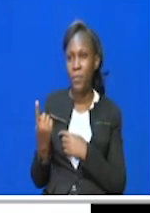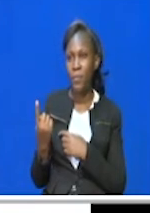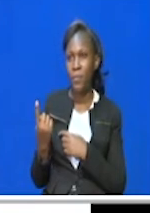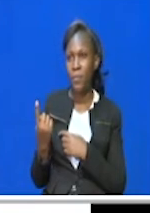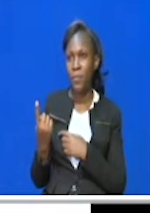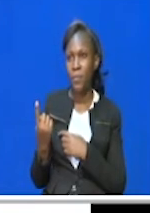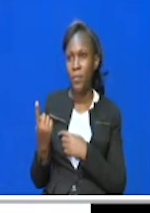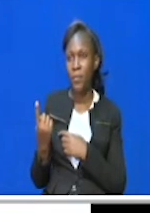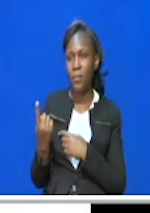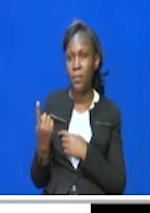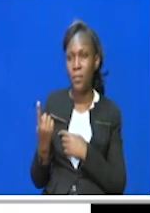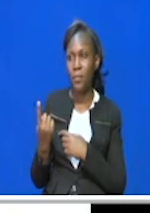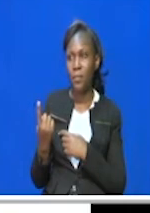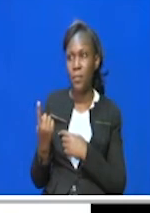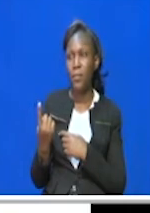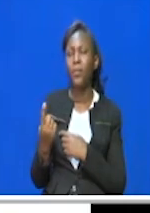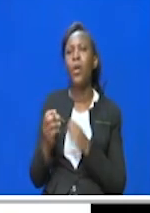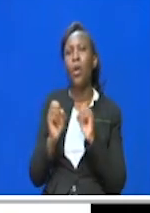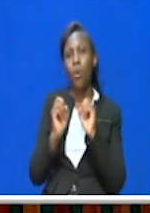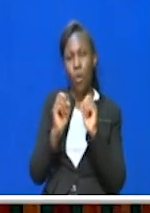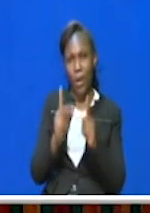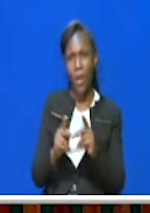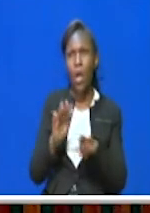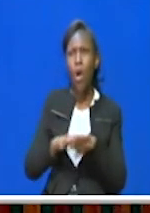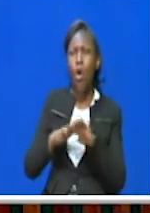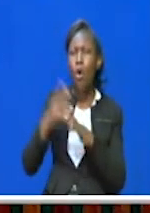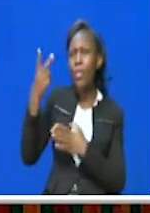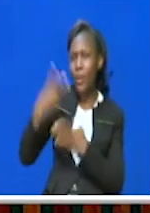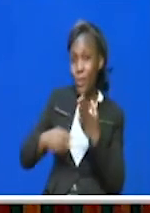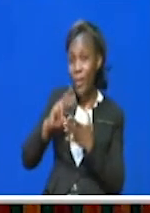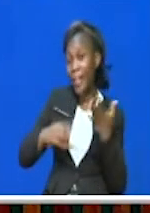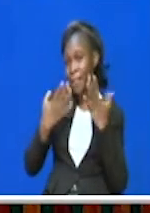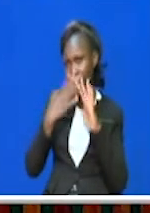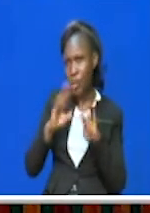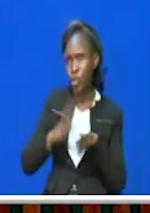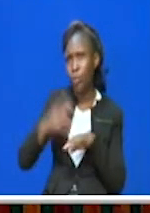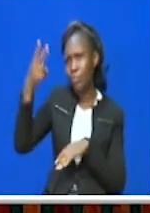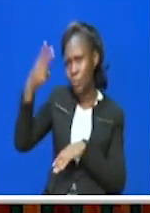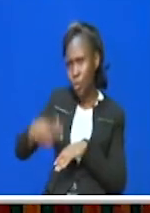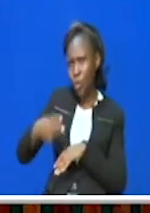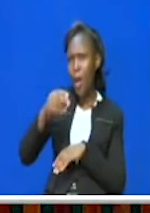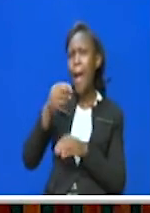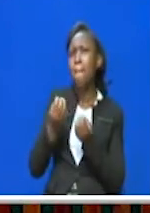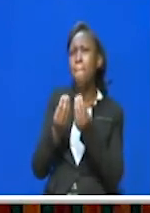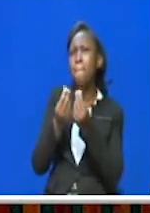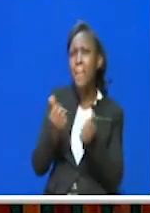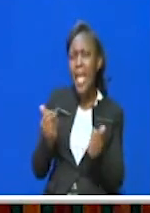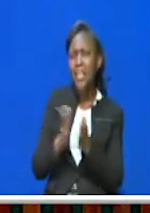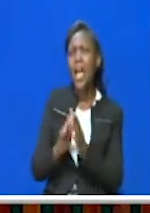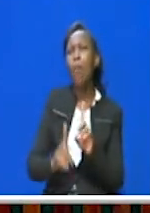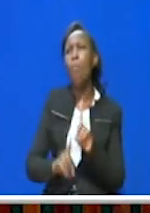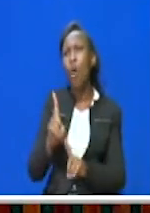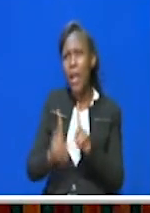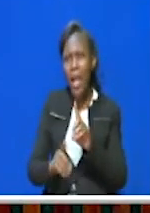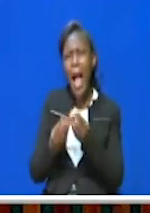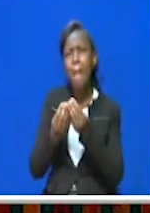gases upon heating. Therefore, among those two processes, melting changes from solid to